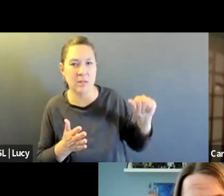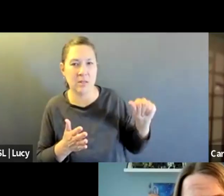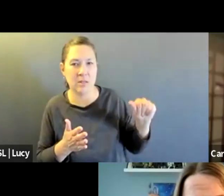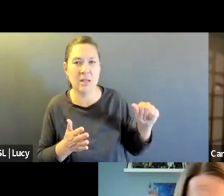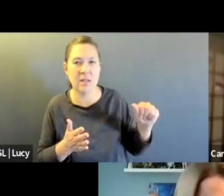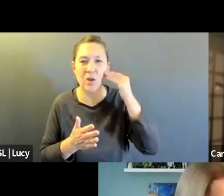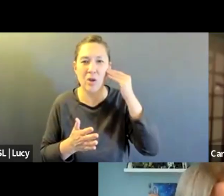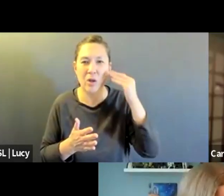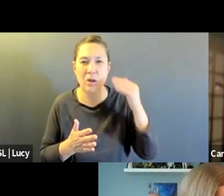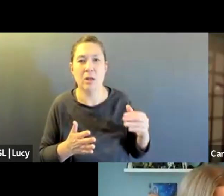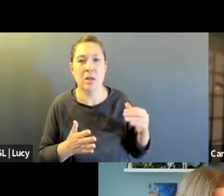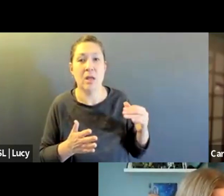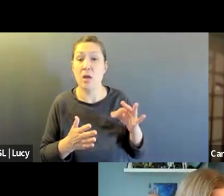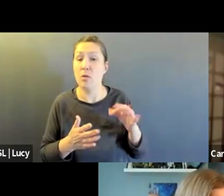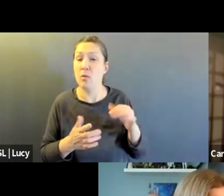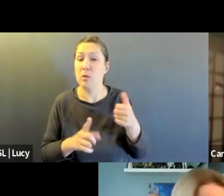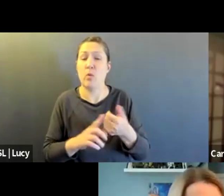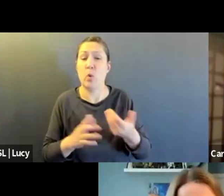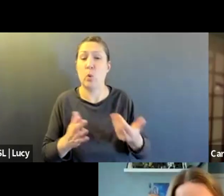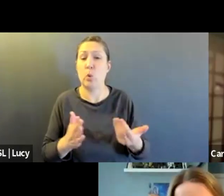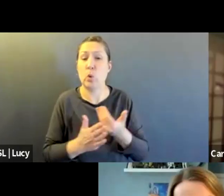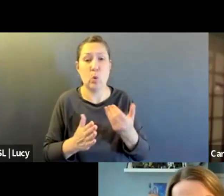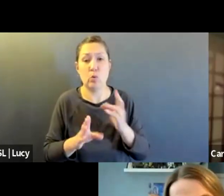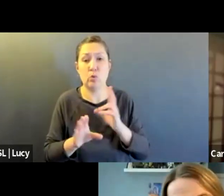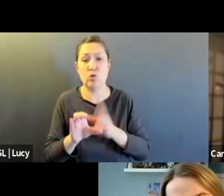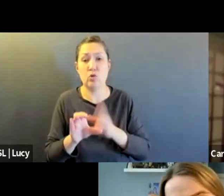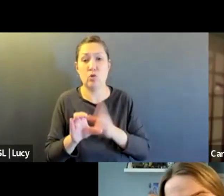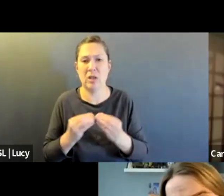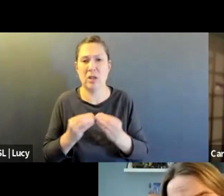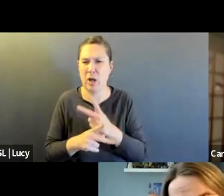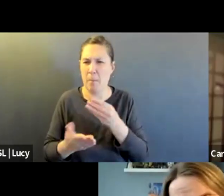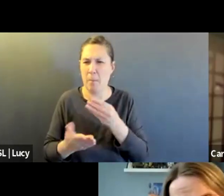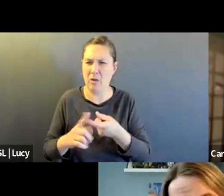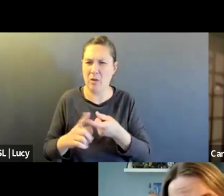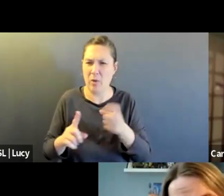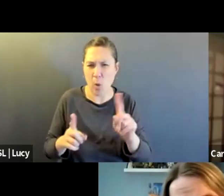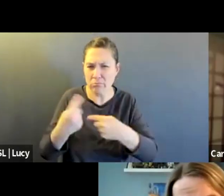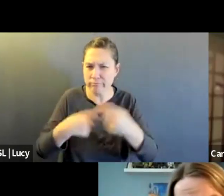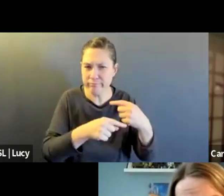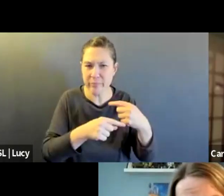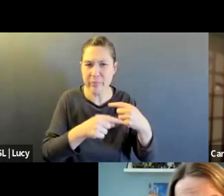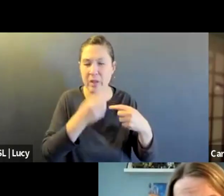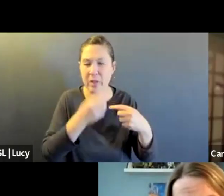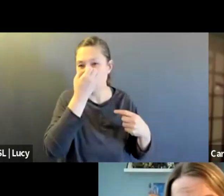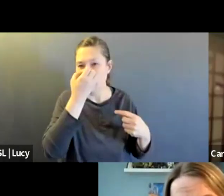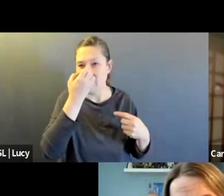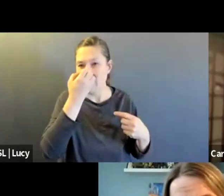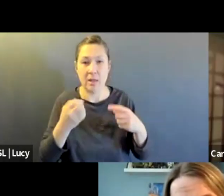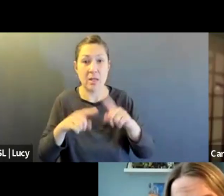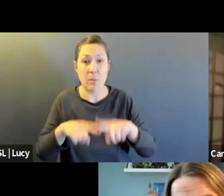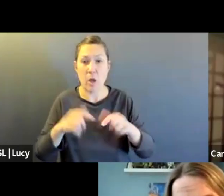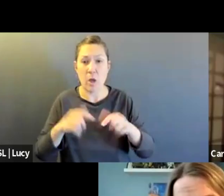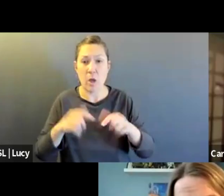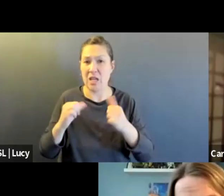you're kind of new to your organization. You're trying to figure out where the funding is coming from. So depending on the agency, trying to get in contact with